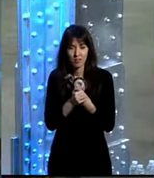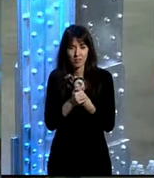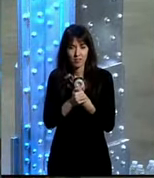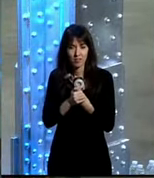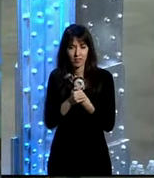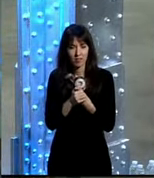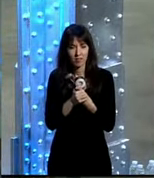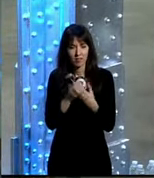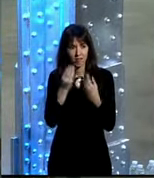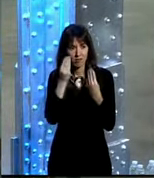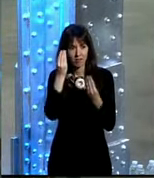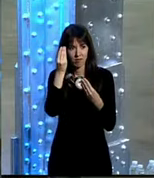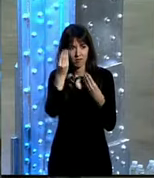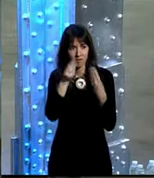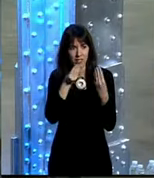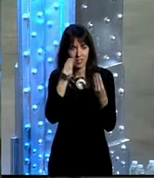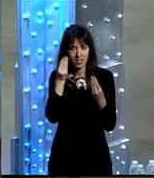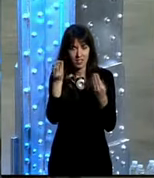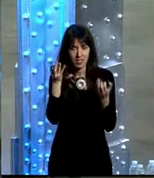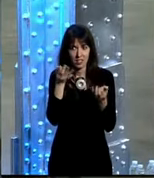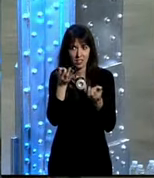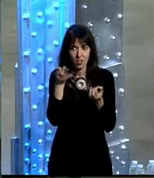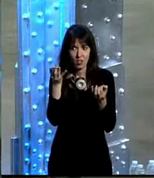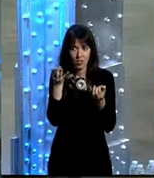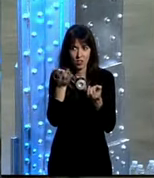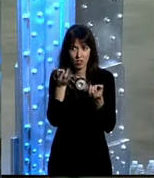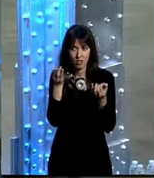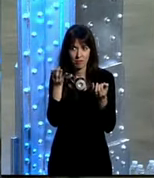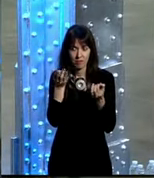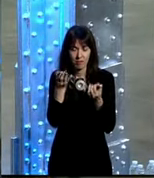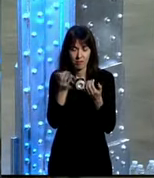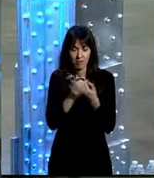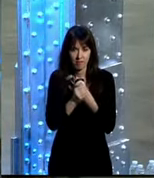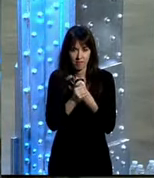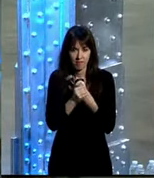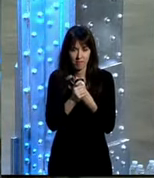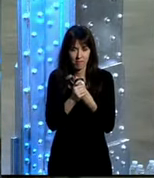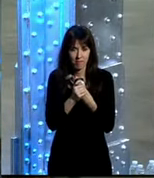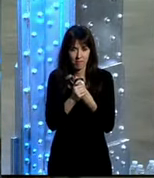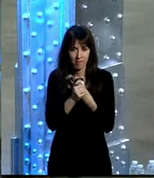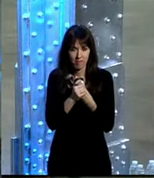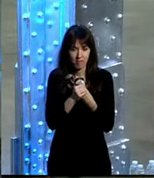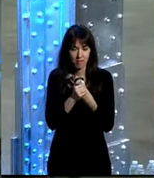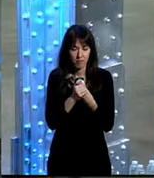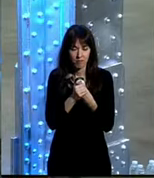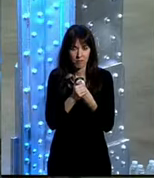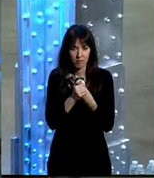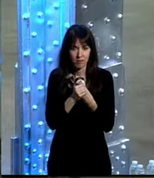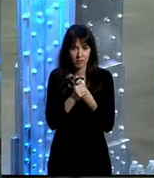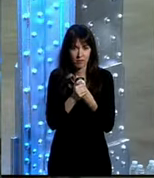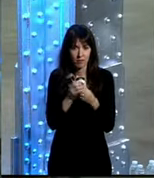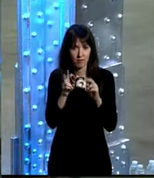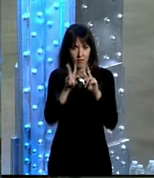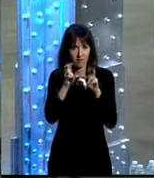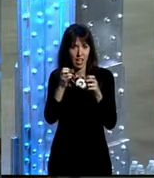I'm thinking about saving the world and the environmental crisis and